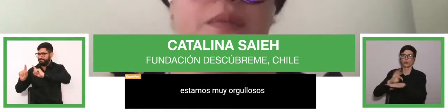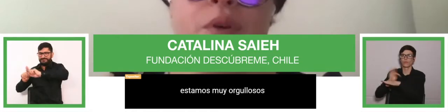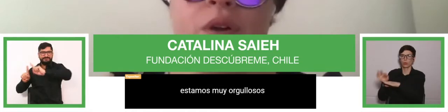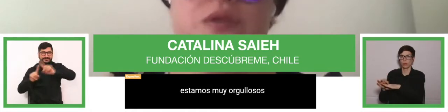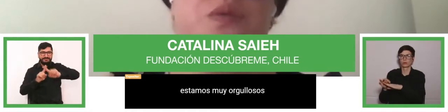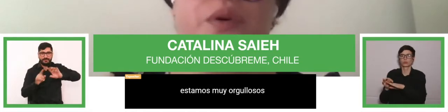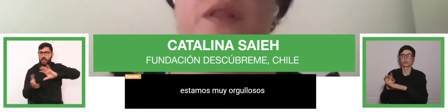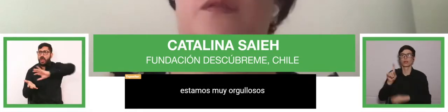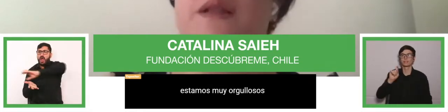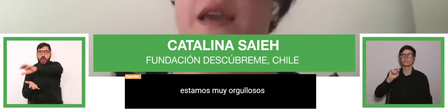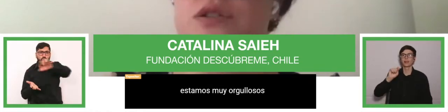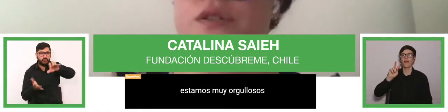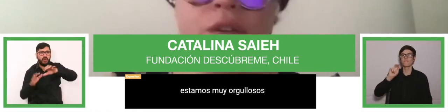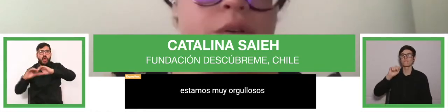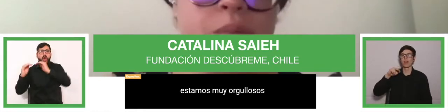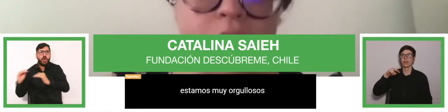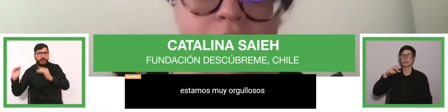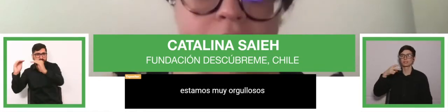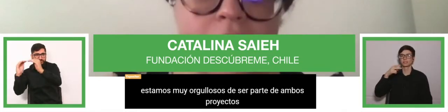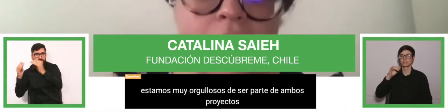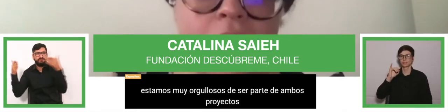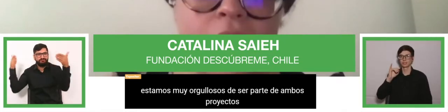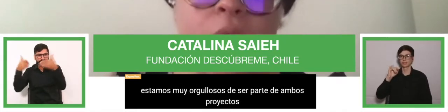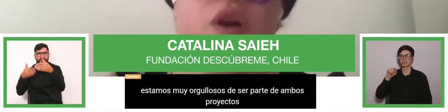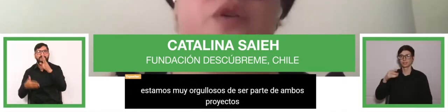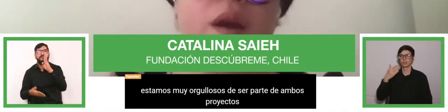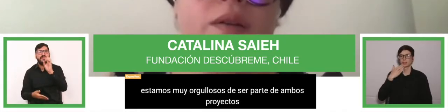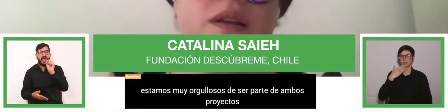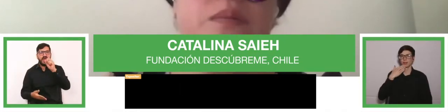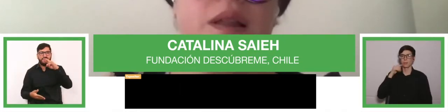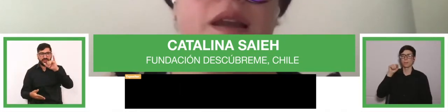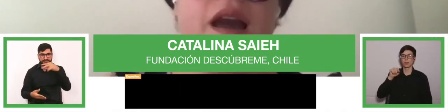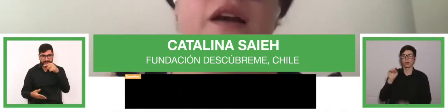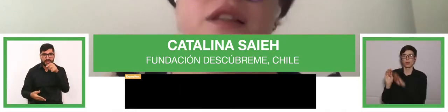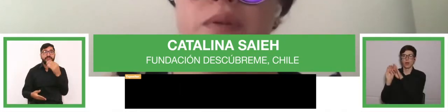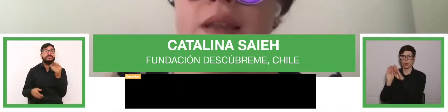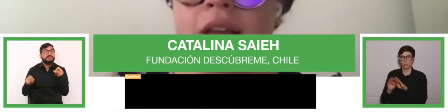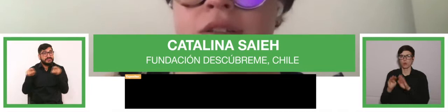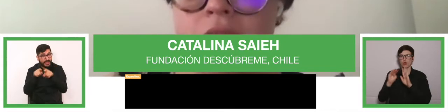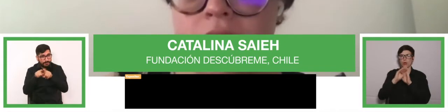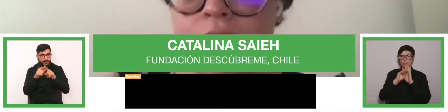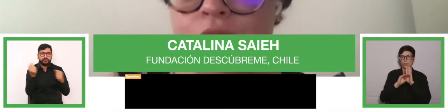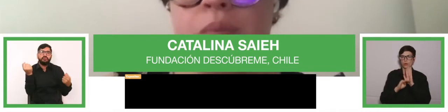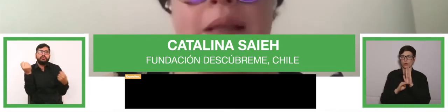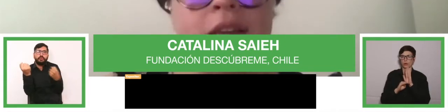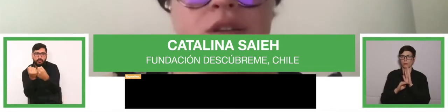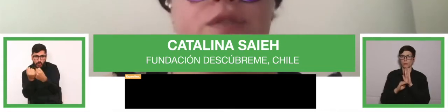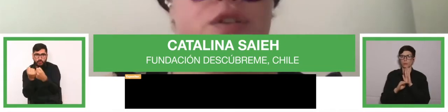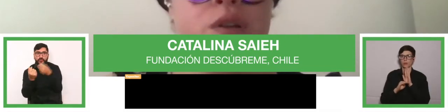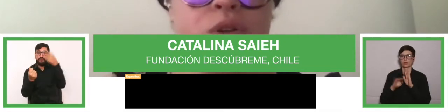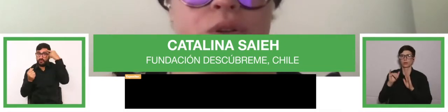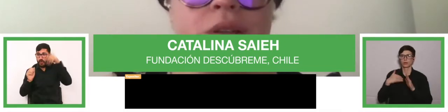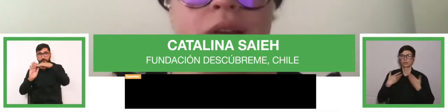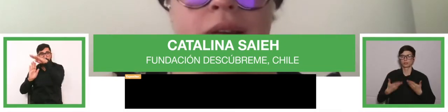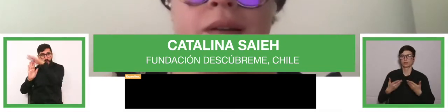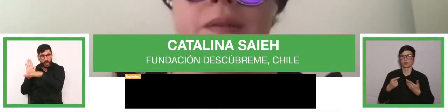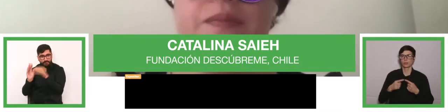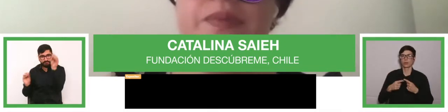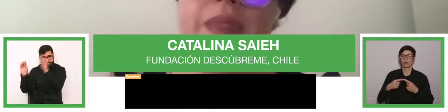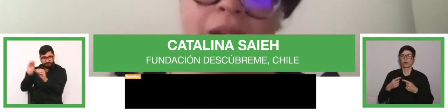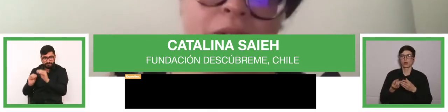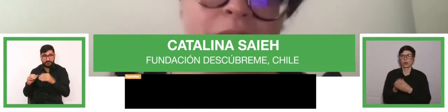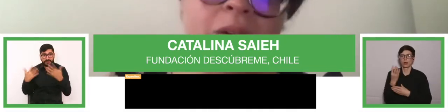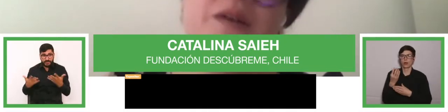actively participating in the program and supporting the replication of different projects. We are gradually building a global ecosystem for application of these